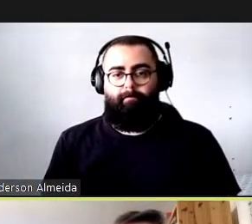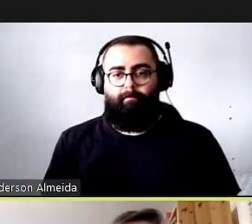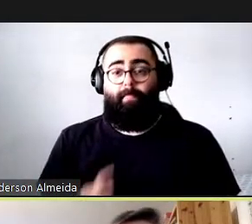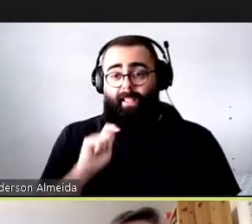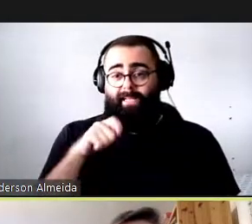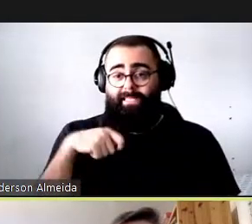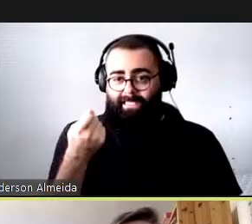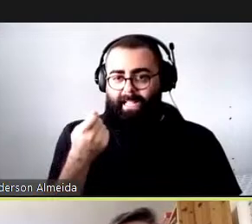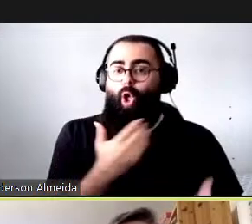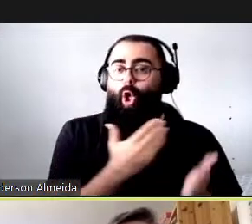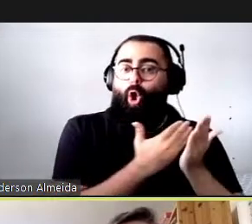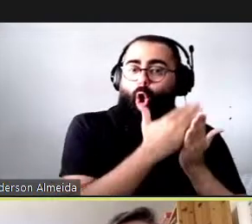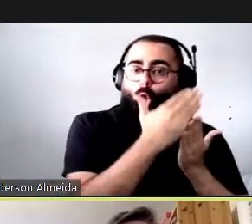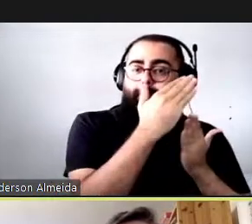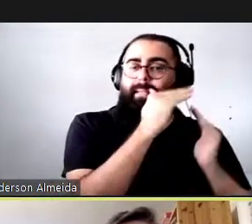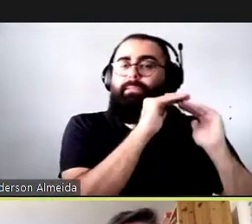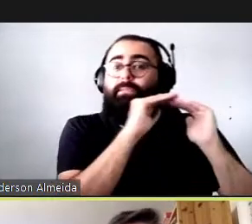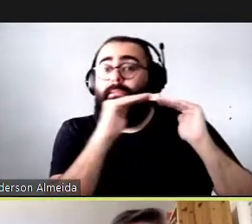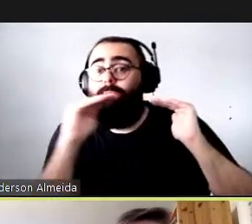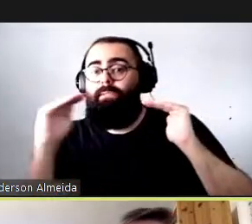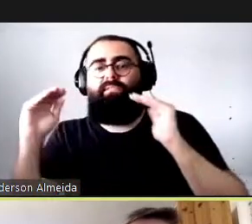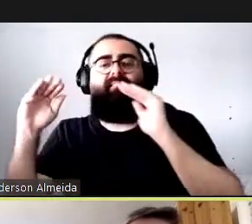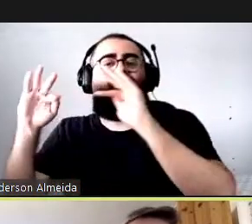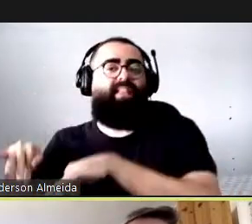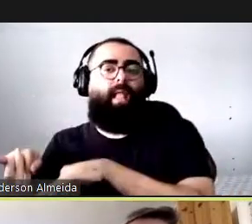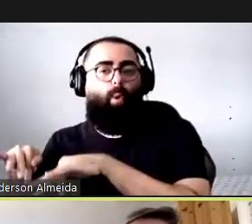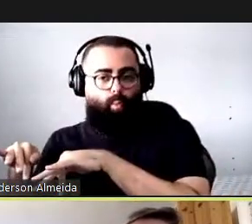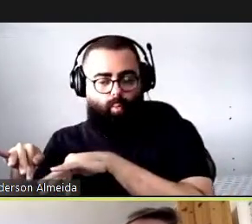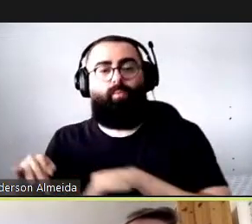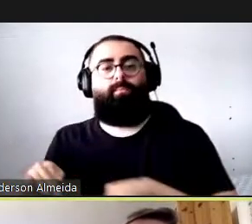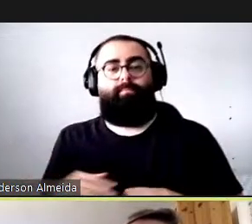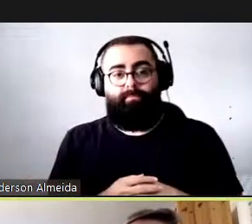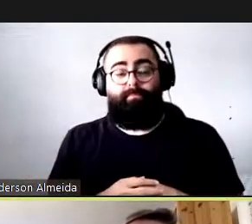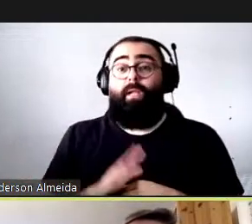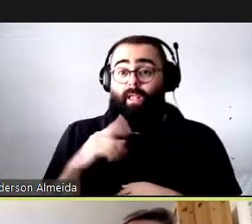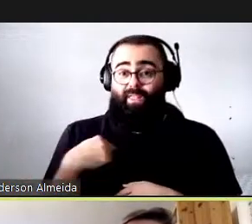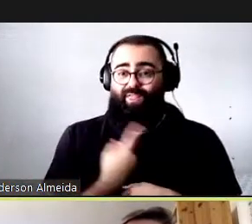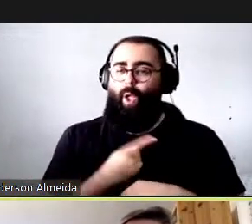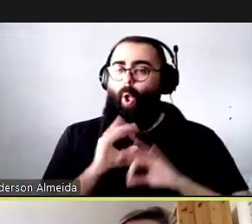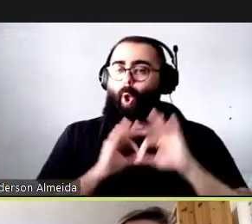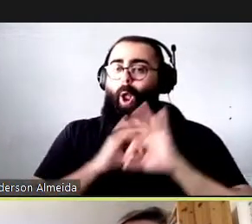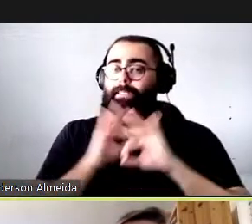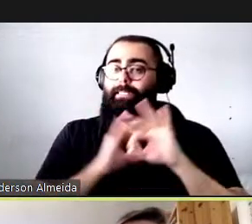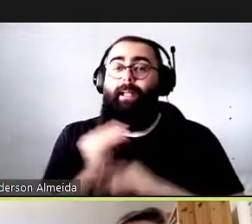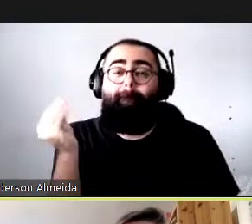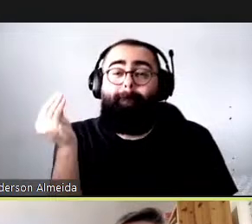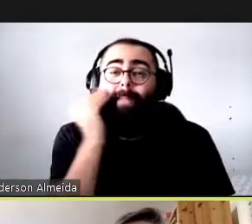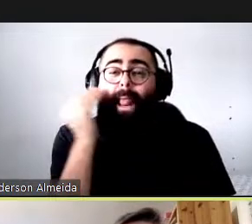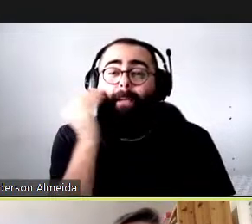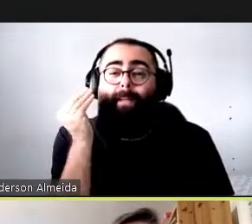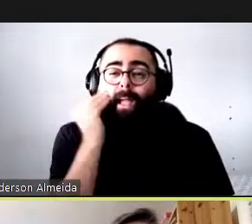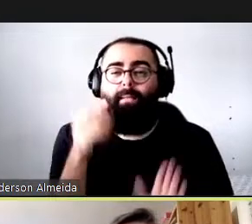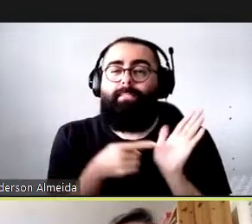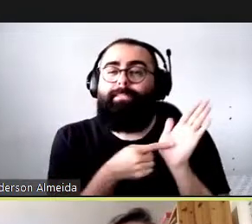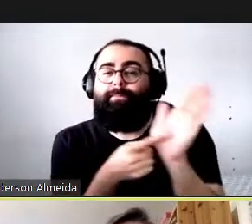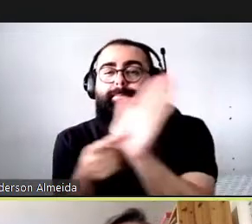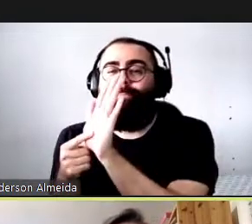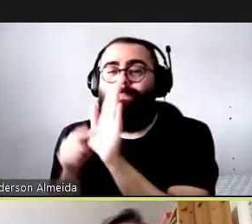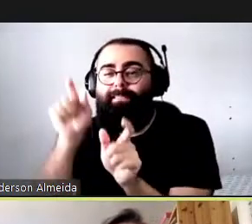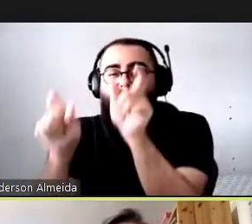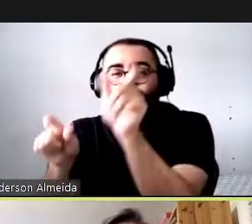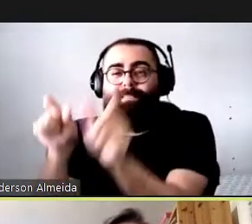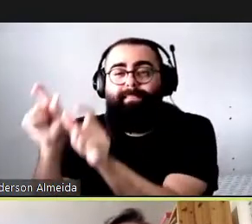So we designed a set of experiments where signers were producing